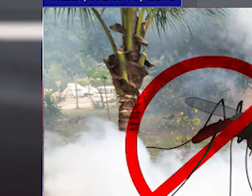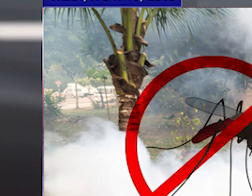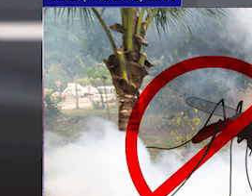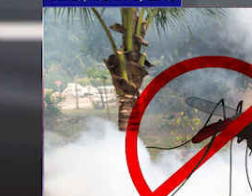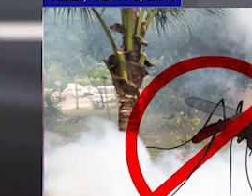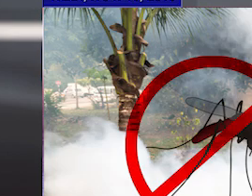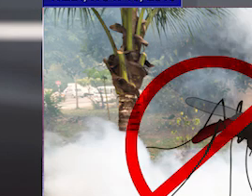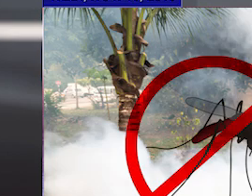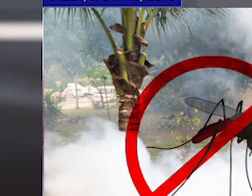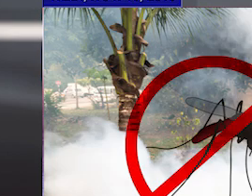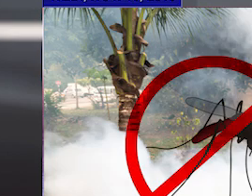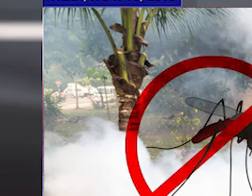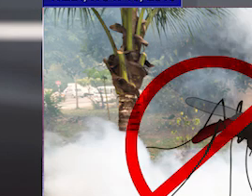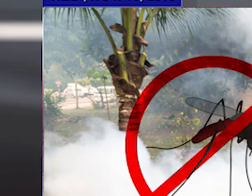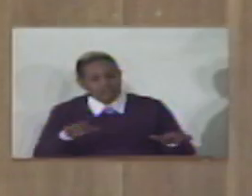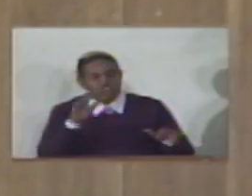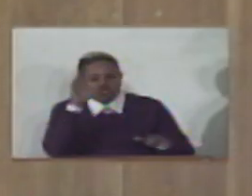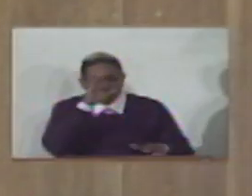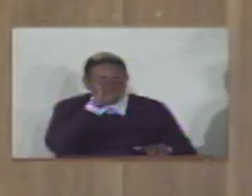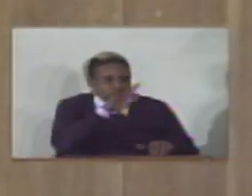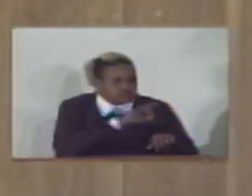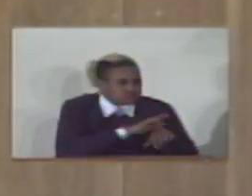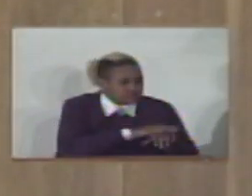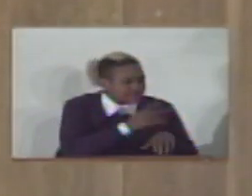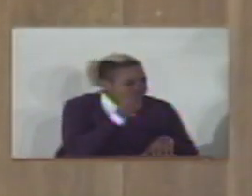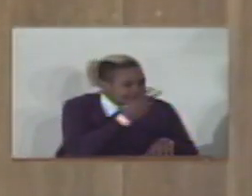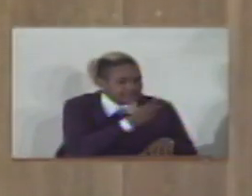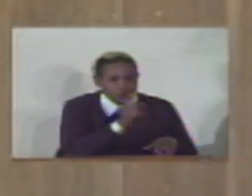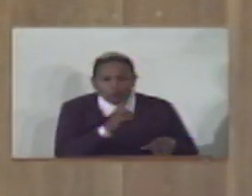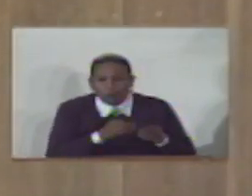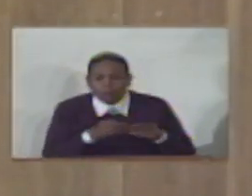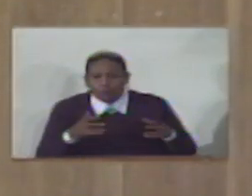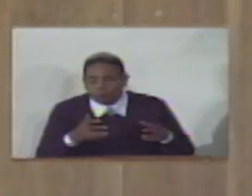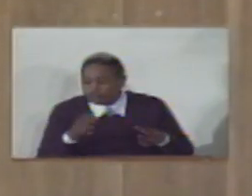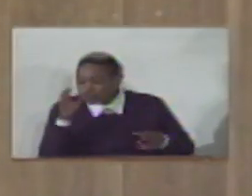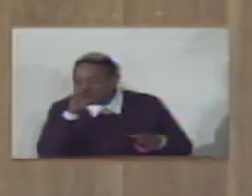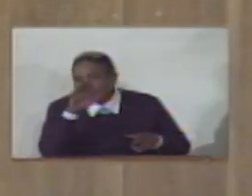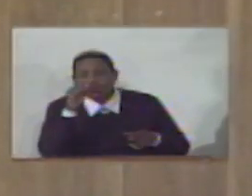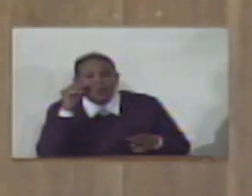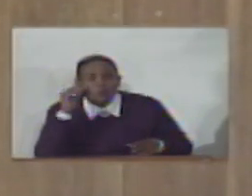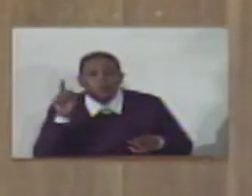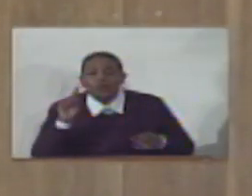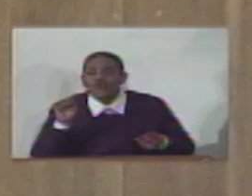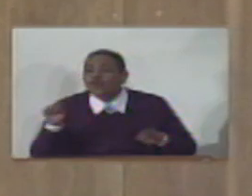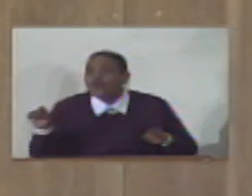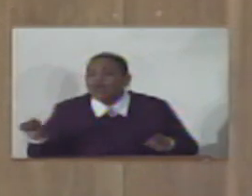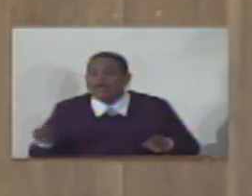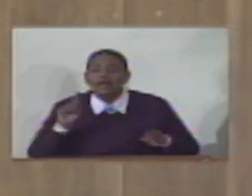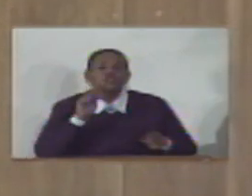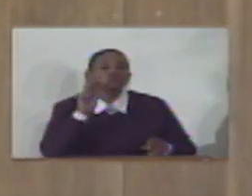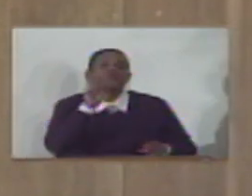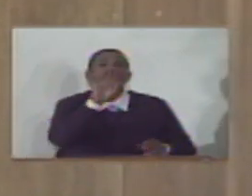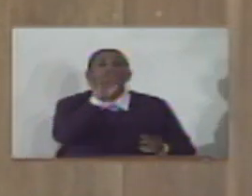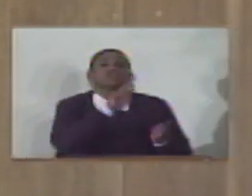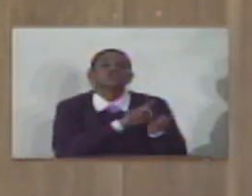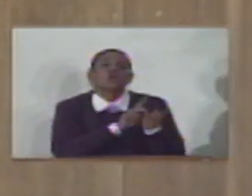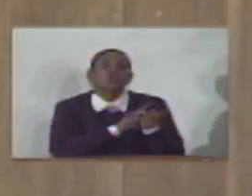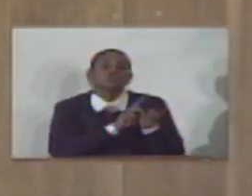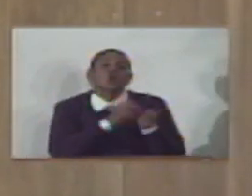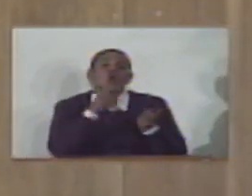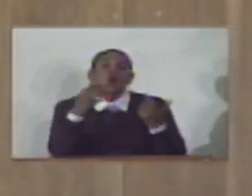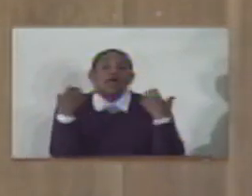of dengue since the start of the year. As he announced the measure in Parliament Tuesday, Health and Wellness Minister Dr. Christopher Tufton